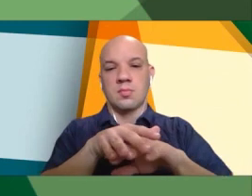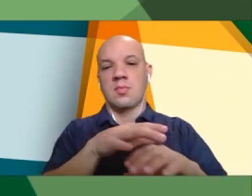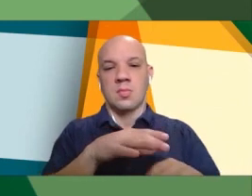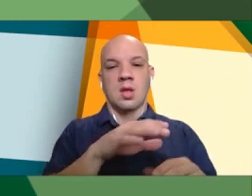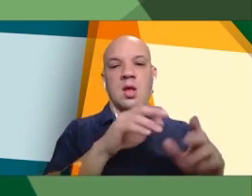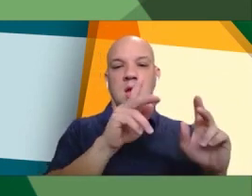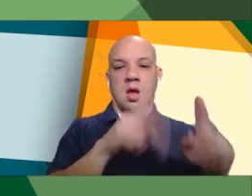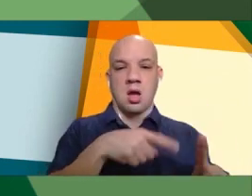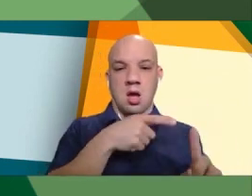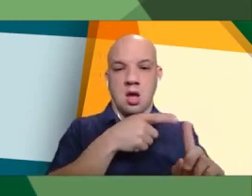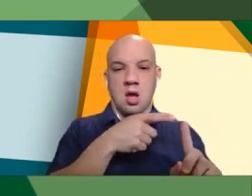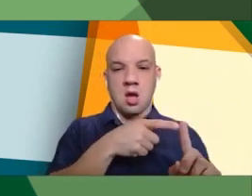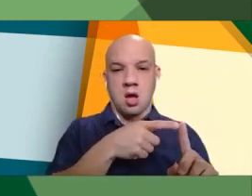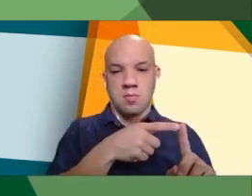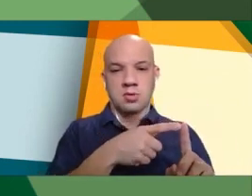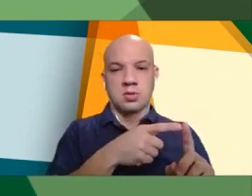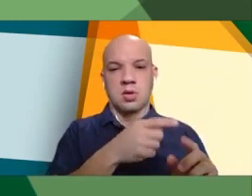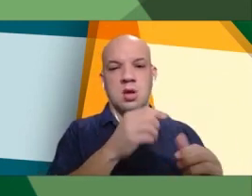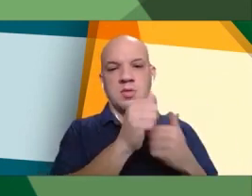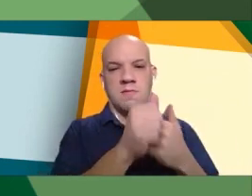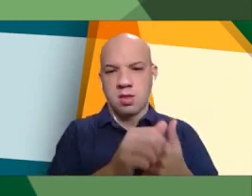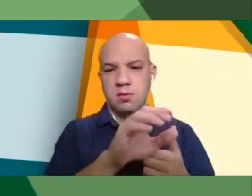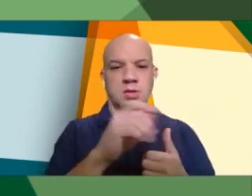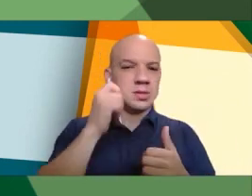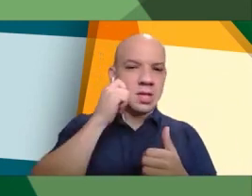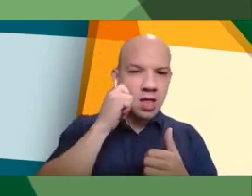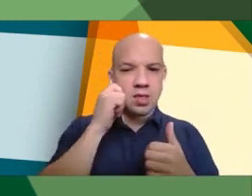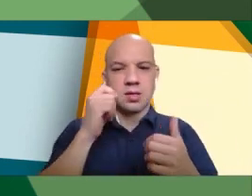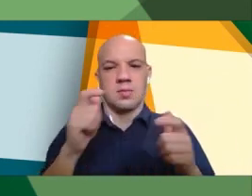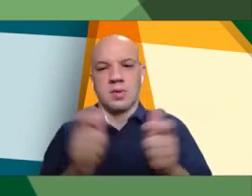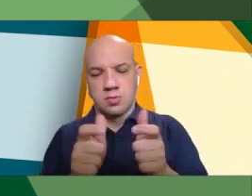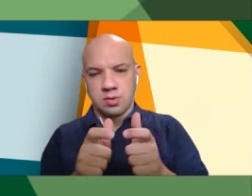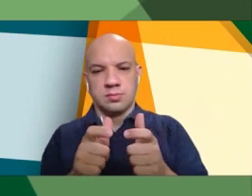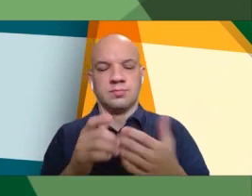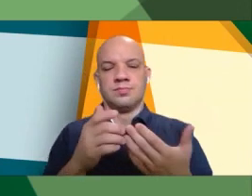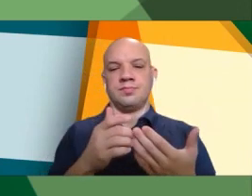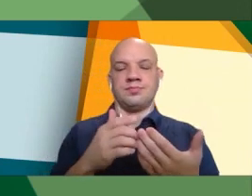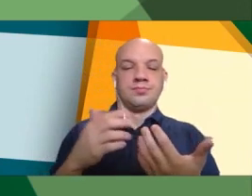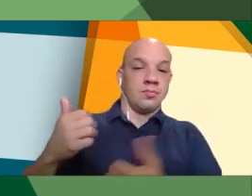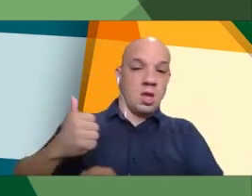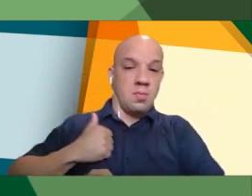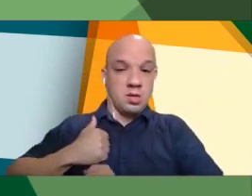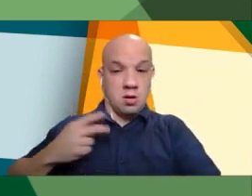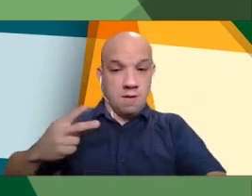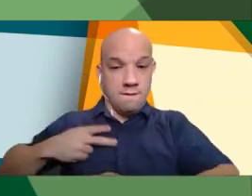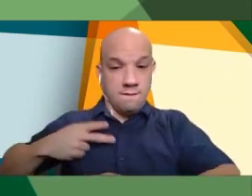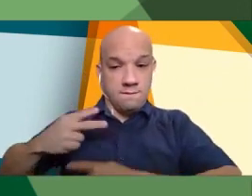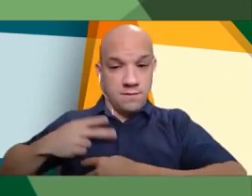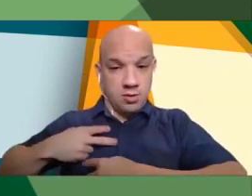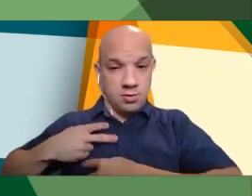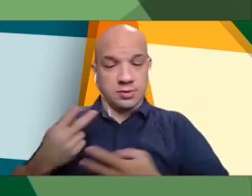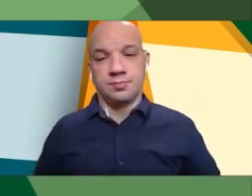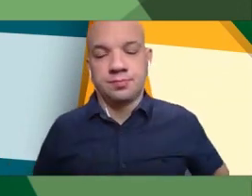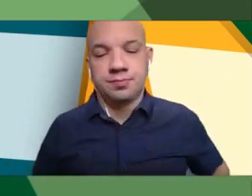ethnic minority and or gender. Military veteran classifications: African